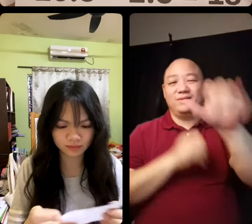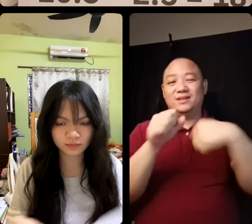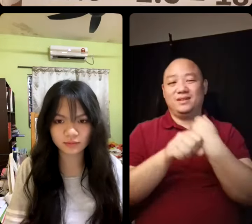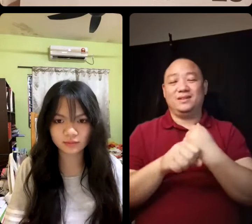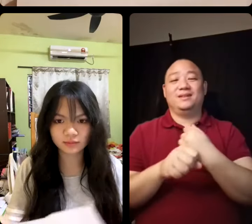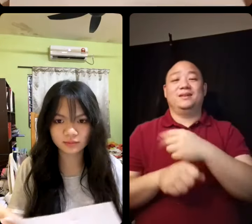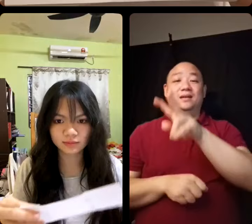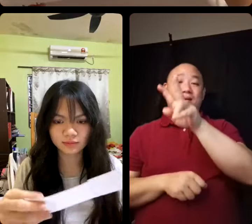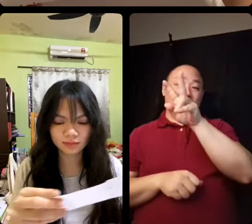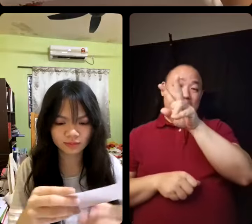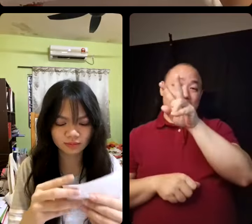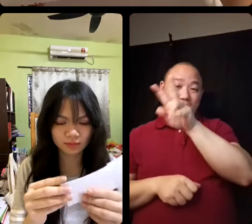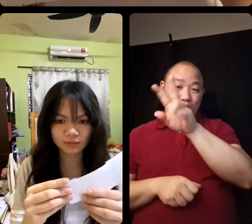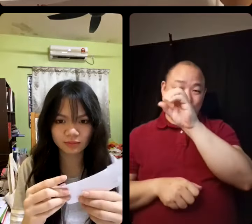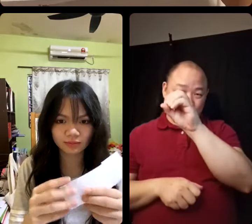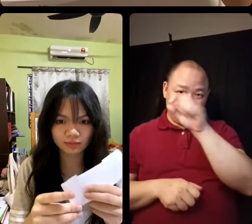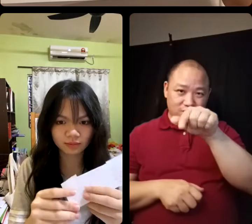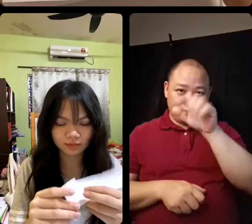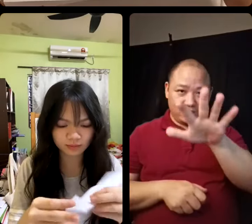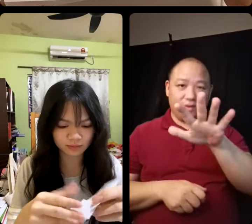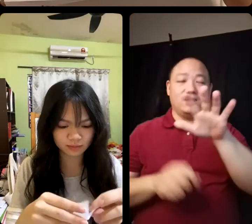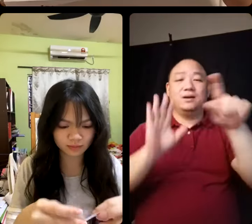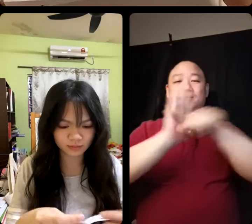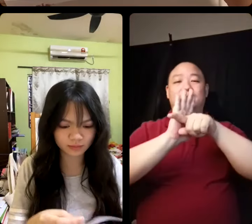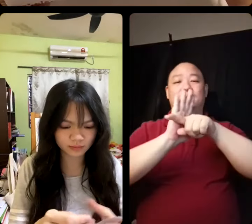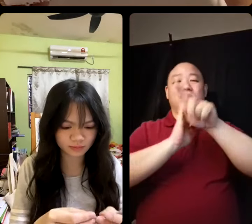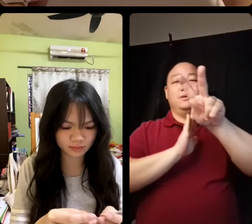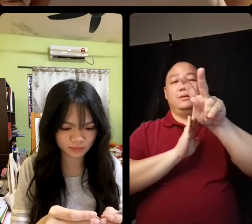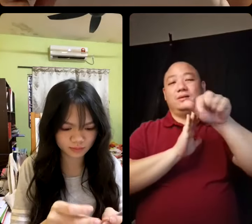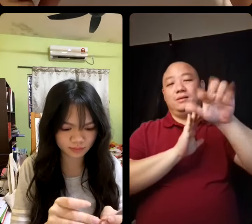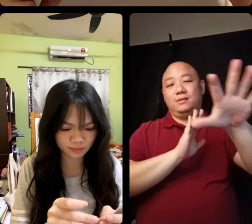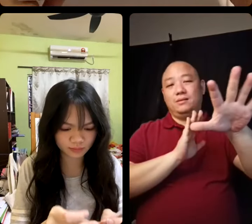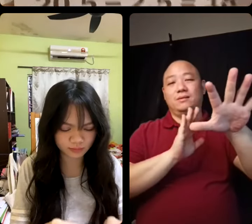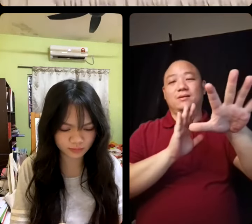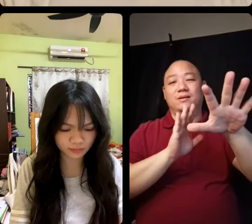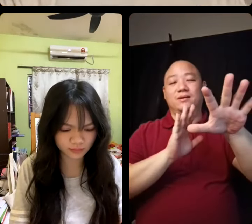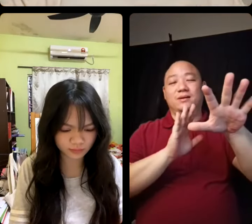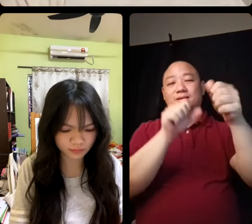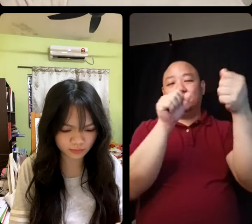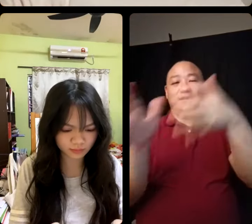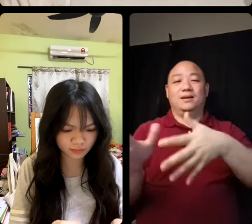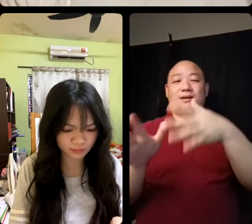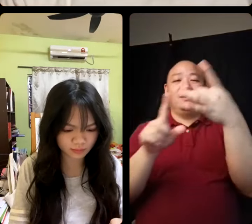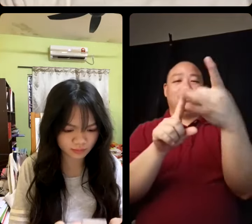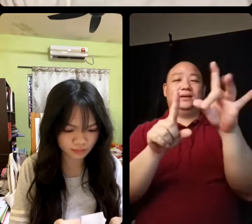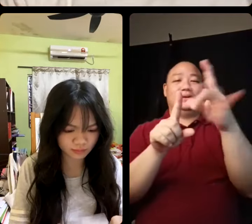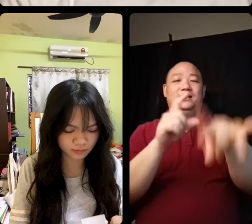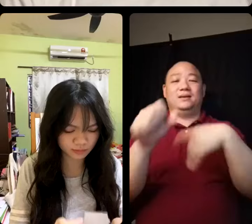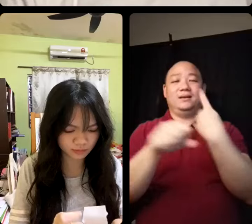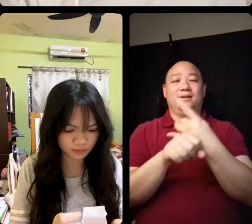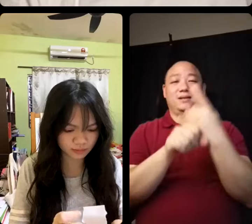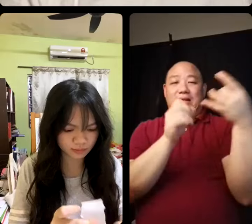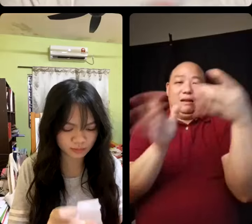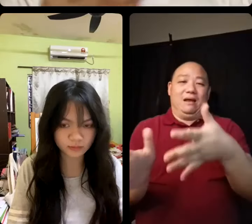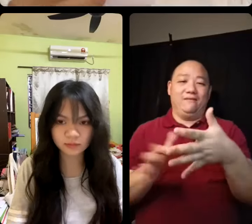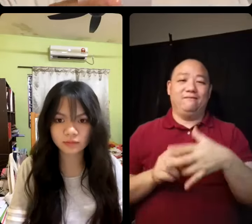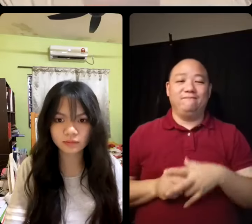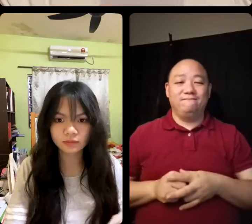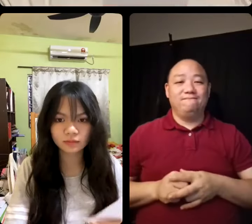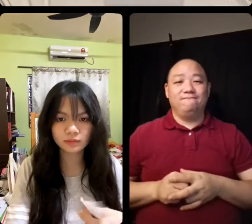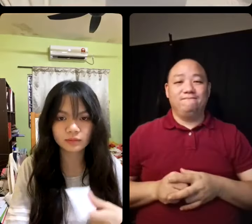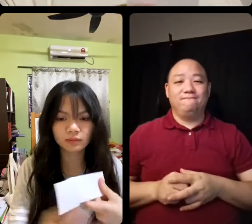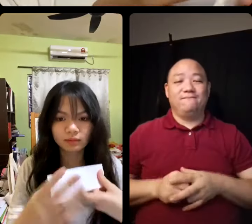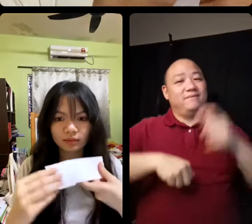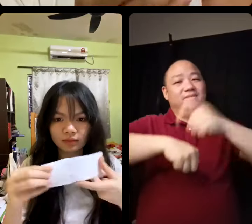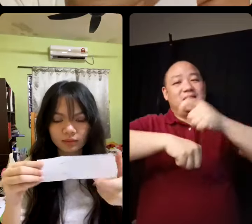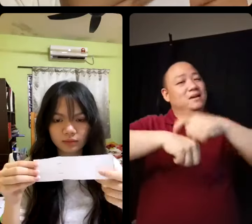minus 2.5 equals to 18. Alright? So, 18 years. So, you still left 18 years over here. So, jom